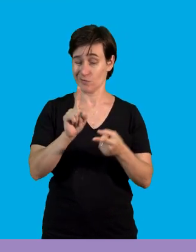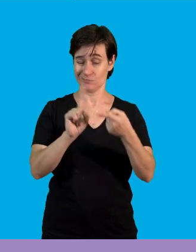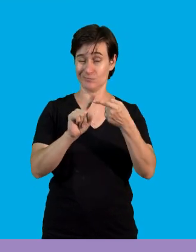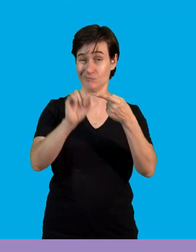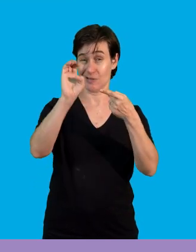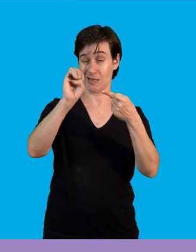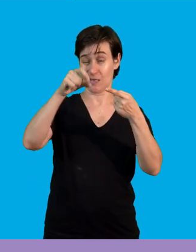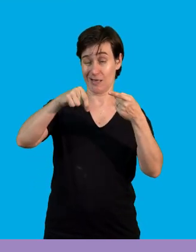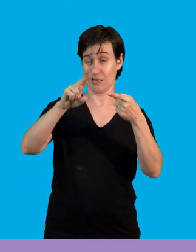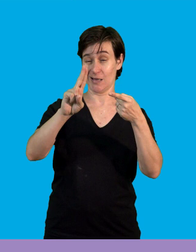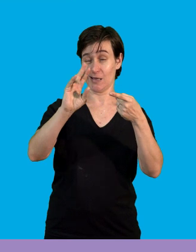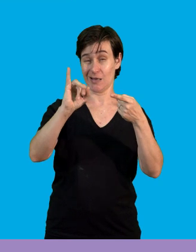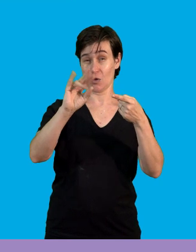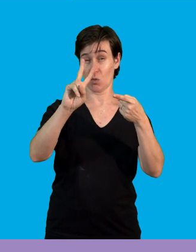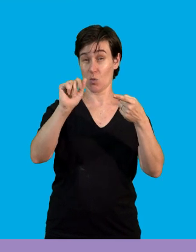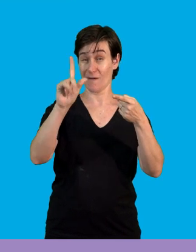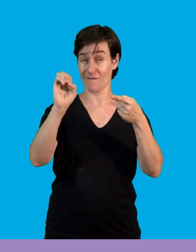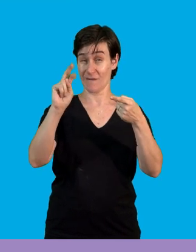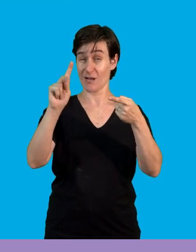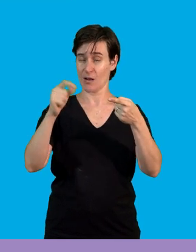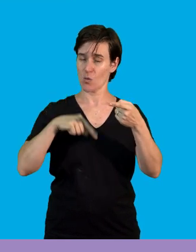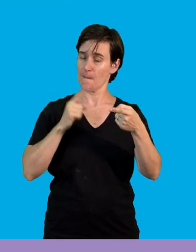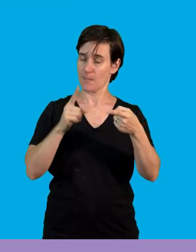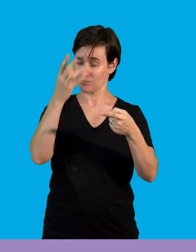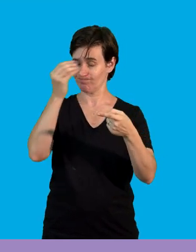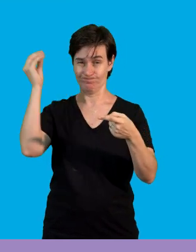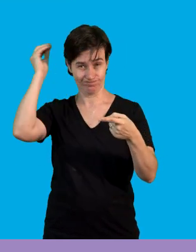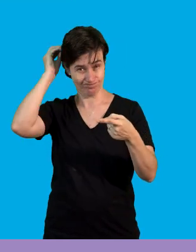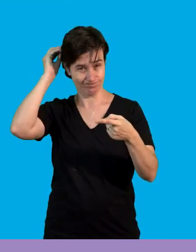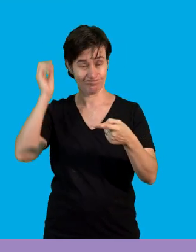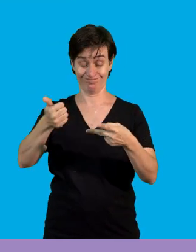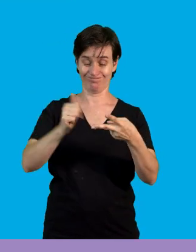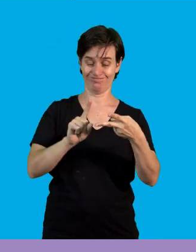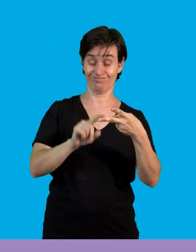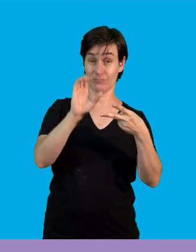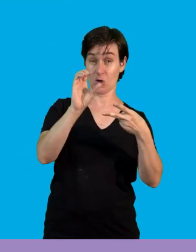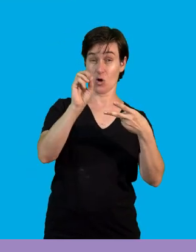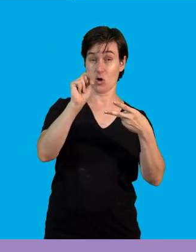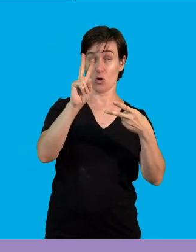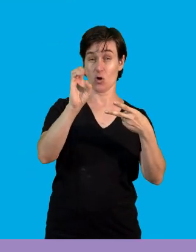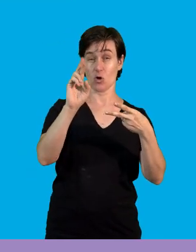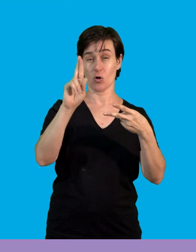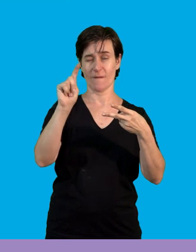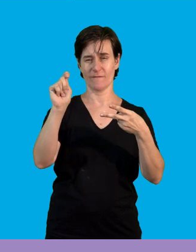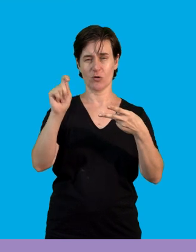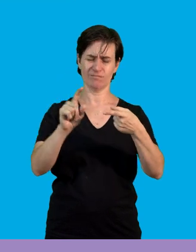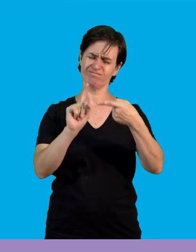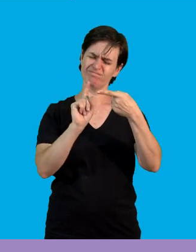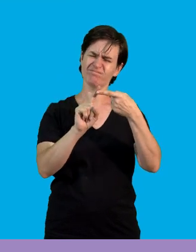going to talk about equivalent. These are words that we need to remember: equivalent and